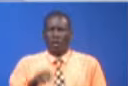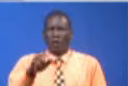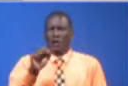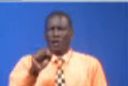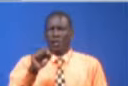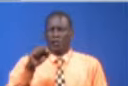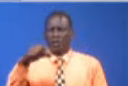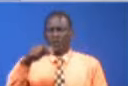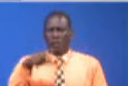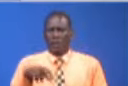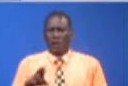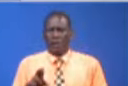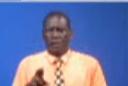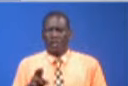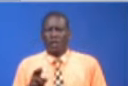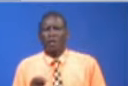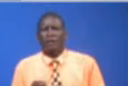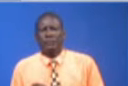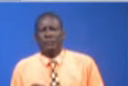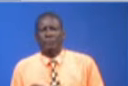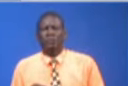SDR to